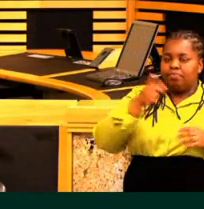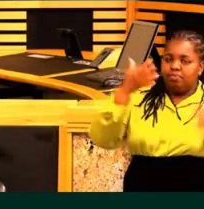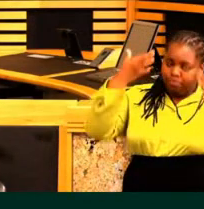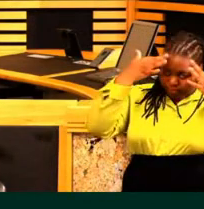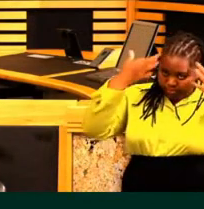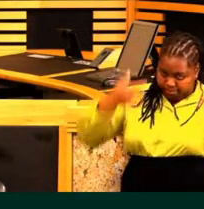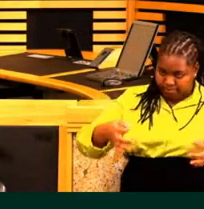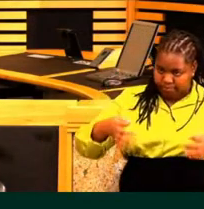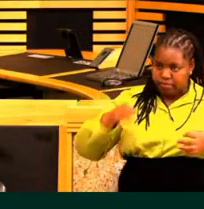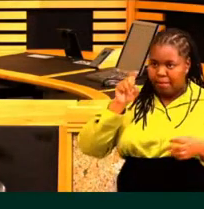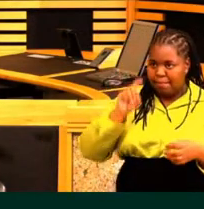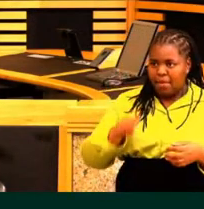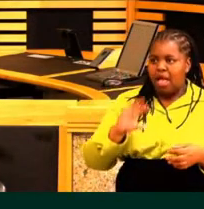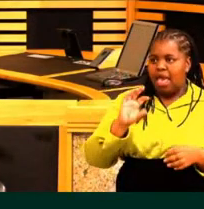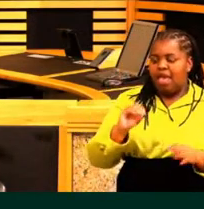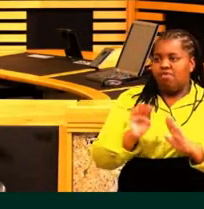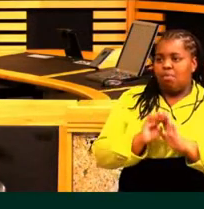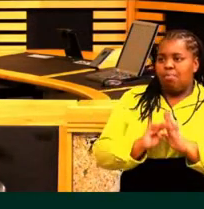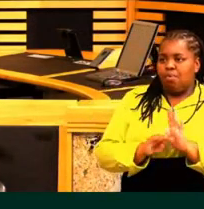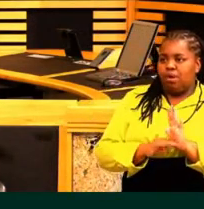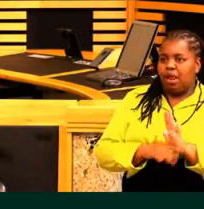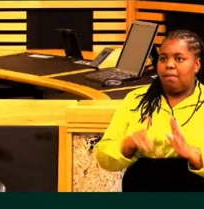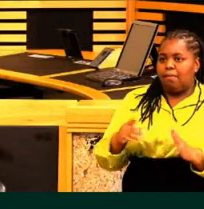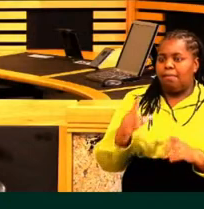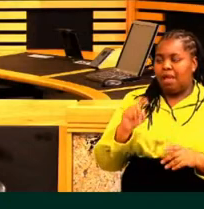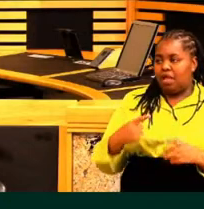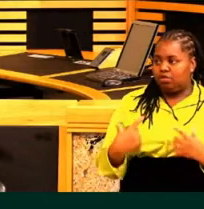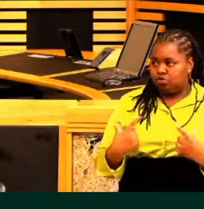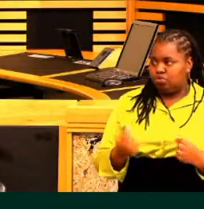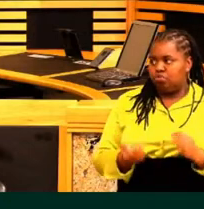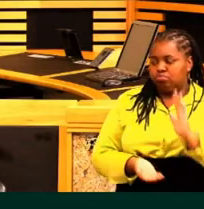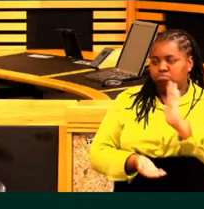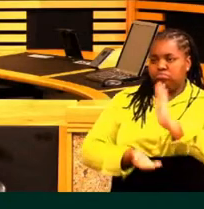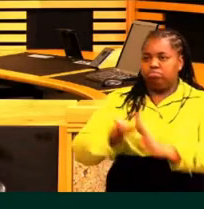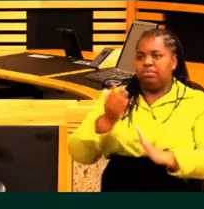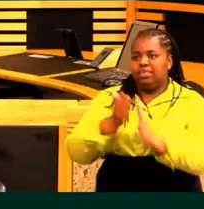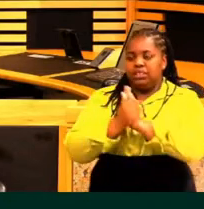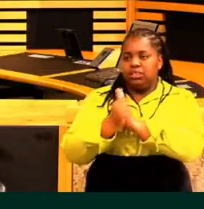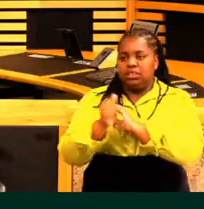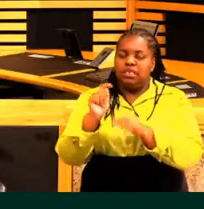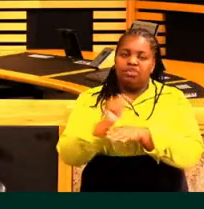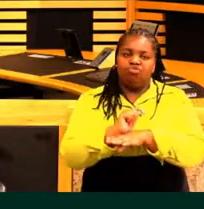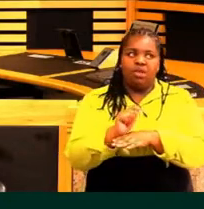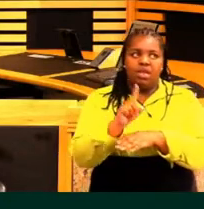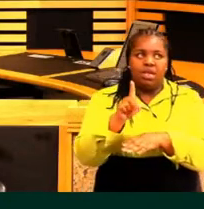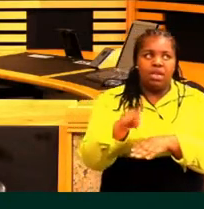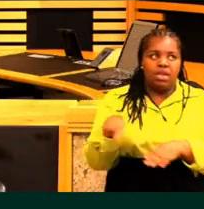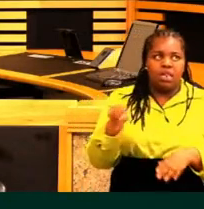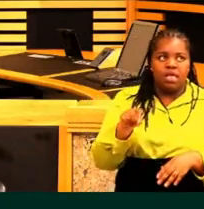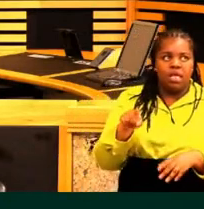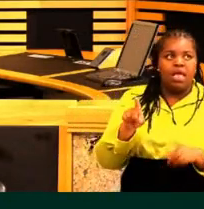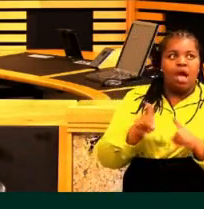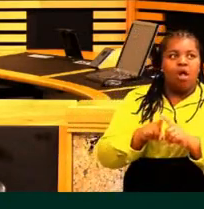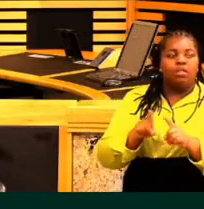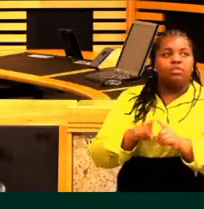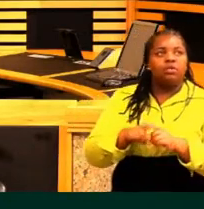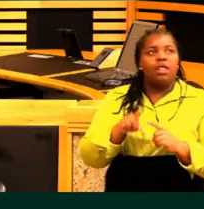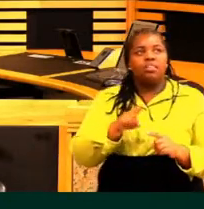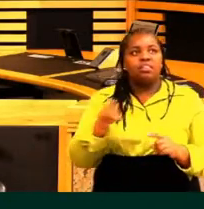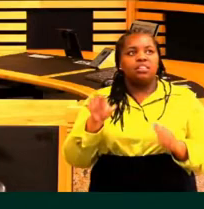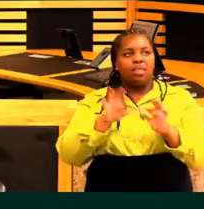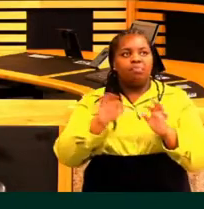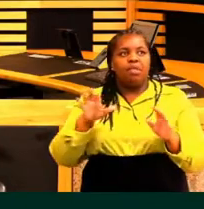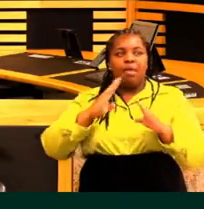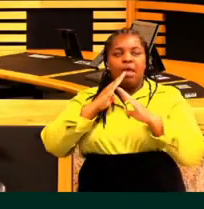there must be programs as in zwayo to upskill and train entrepreneurs and also against a public